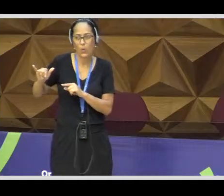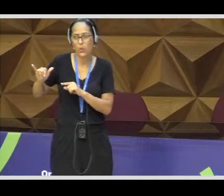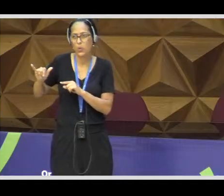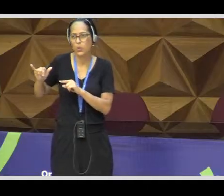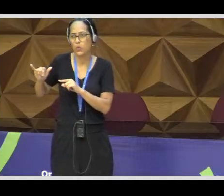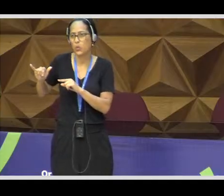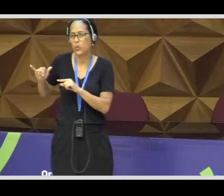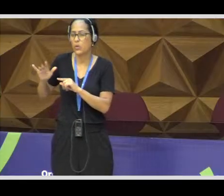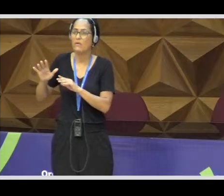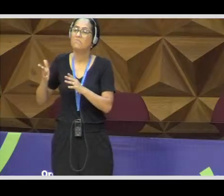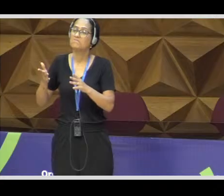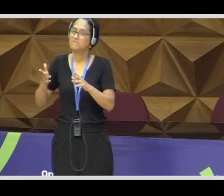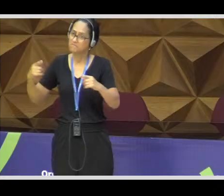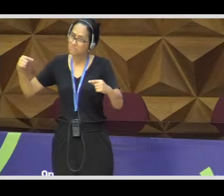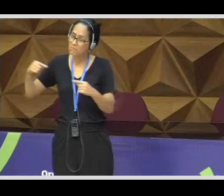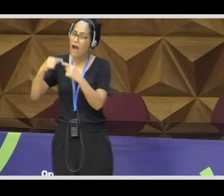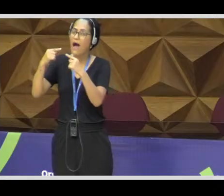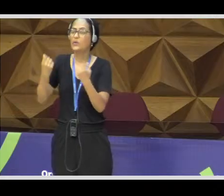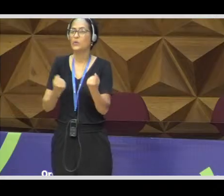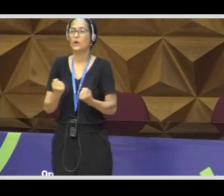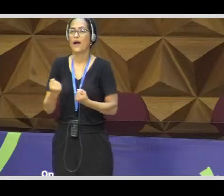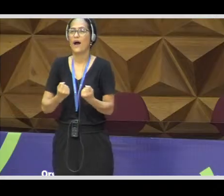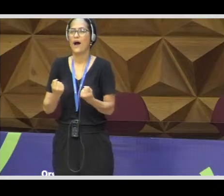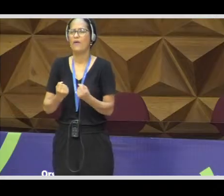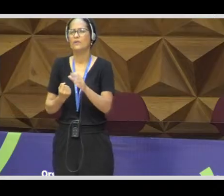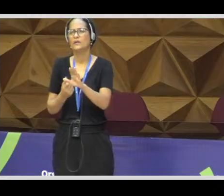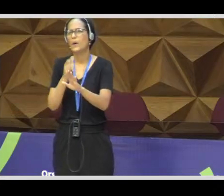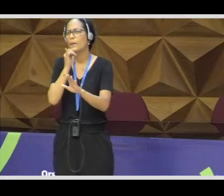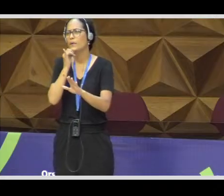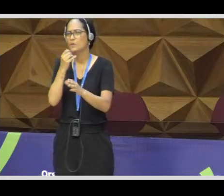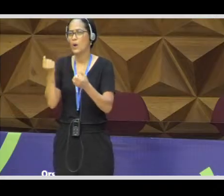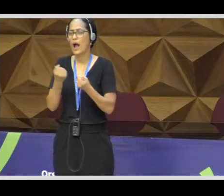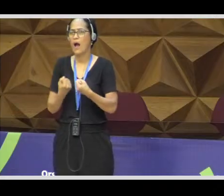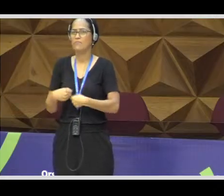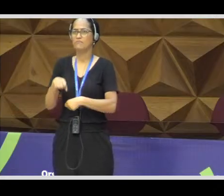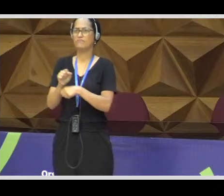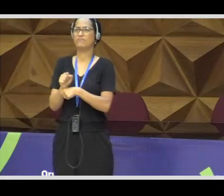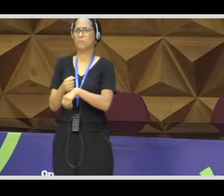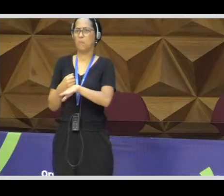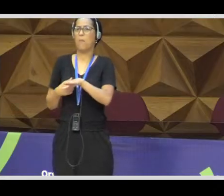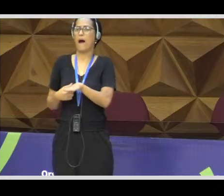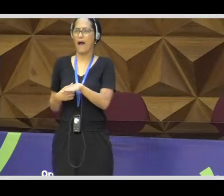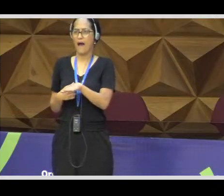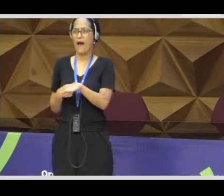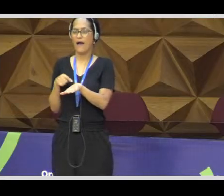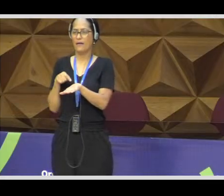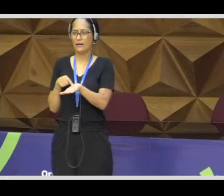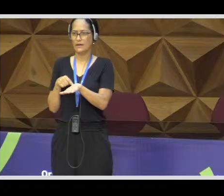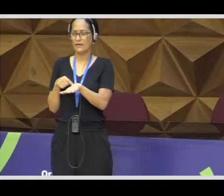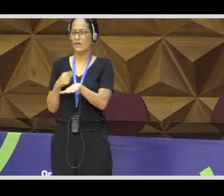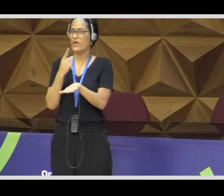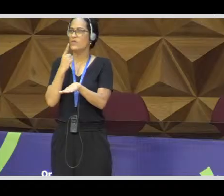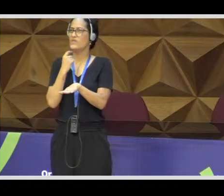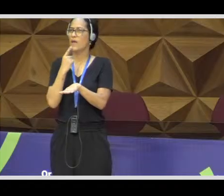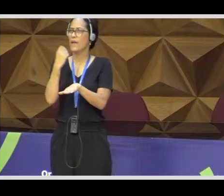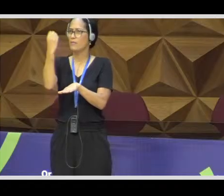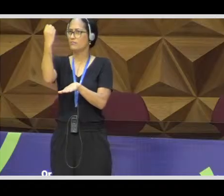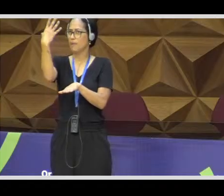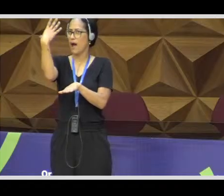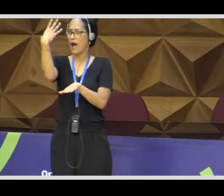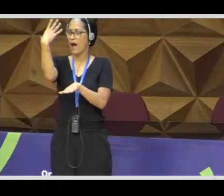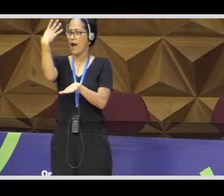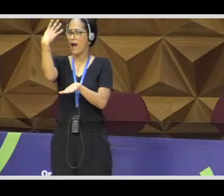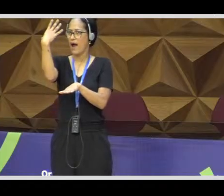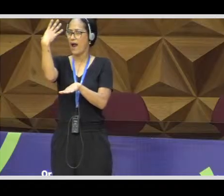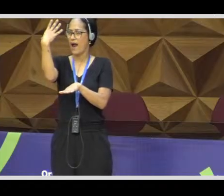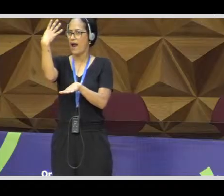car. So, for example, if the car came and stopped at the traffic lights, and a red traffic light, when the traffic light went green, if the car acceleration